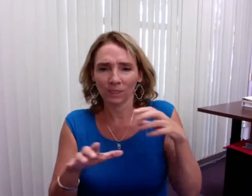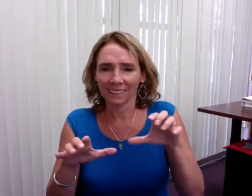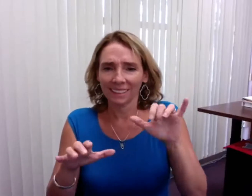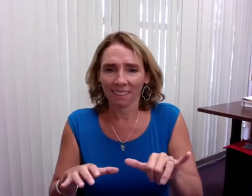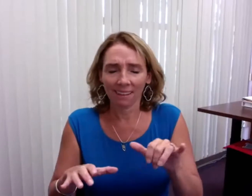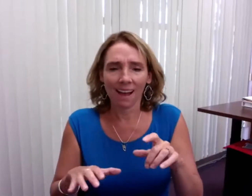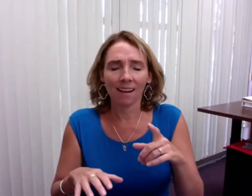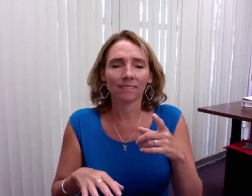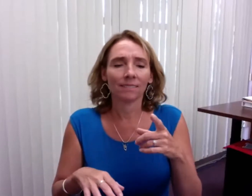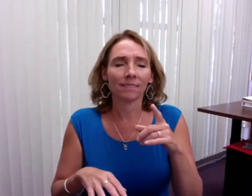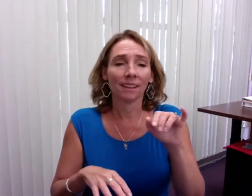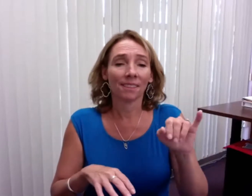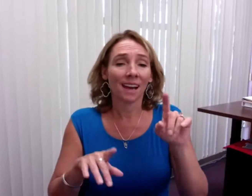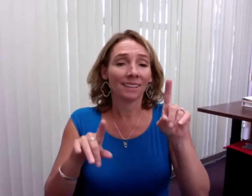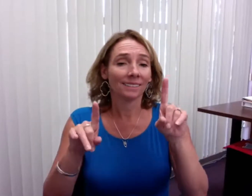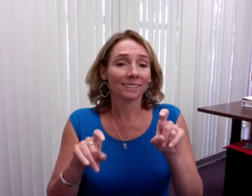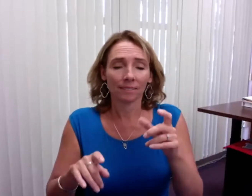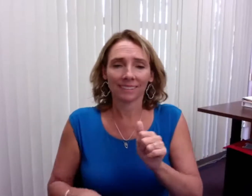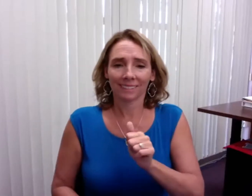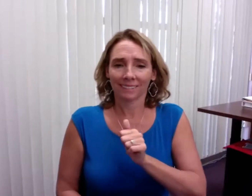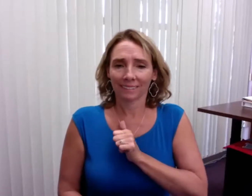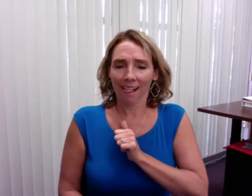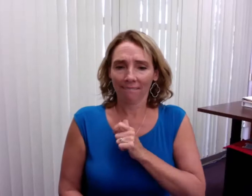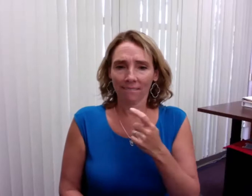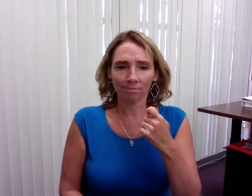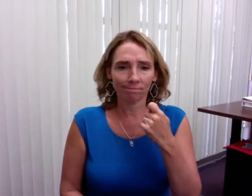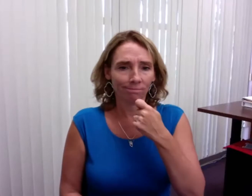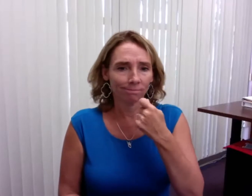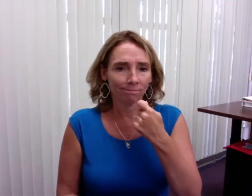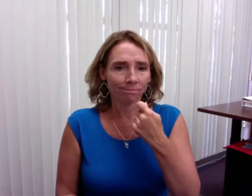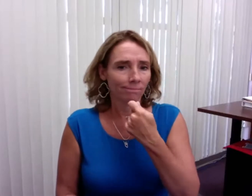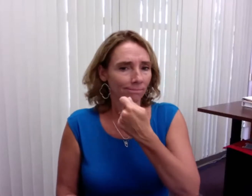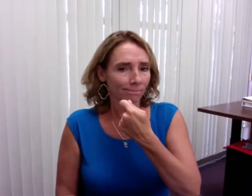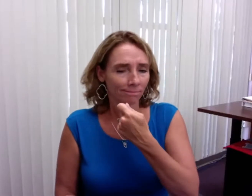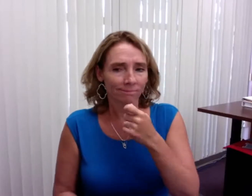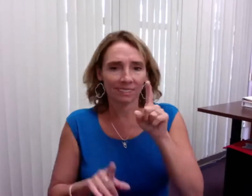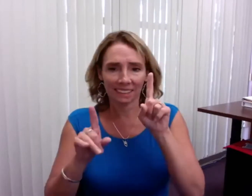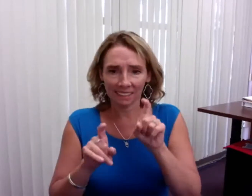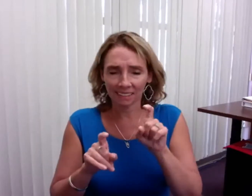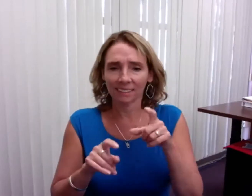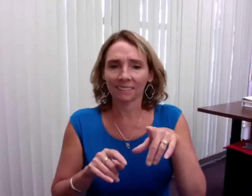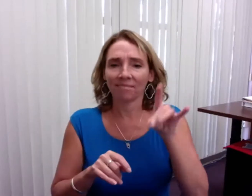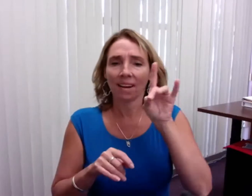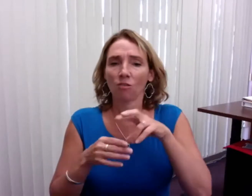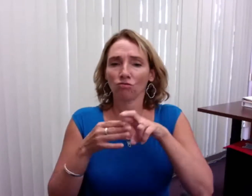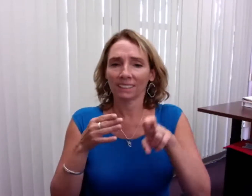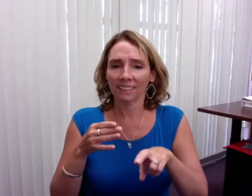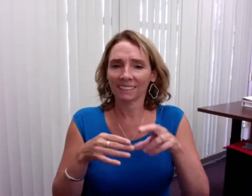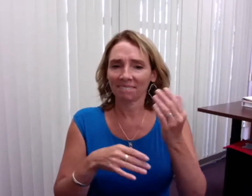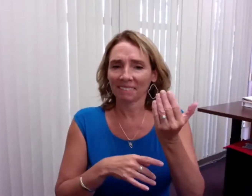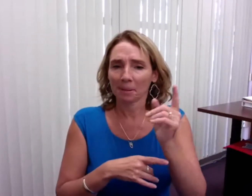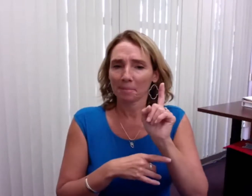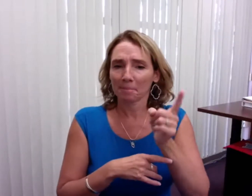So in the spring, we did this test at home. Now we have a self-administered nasal